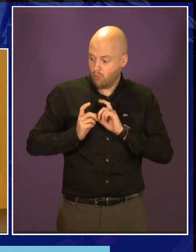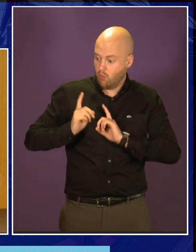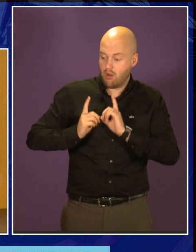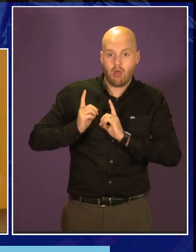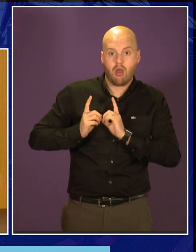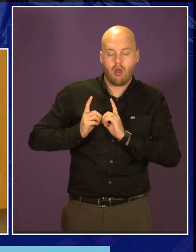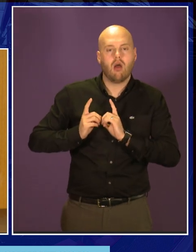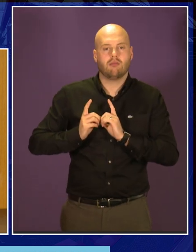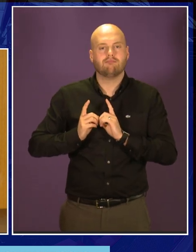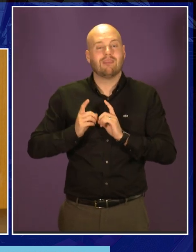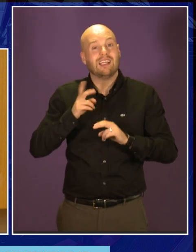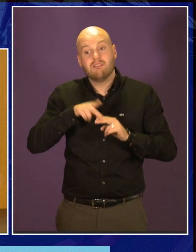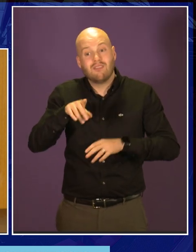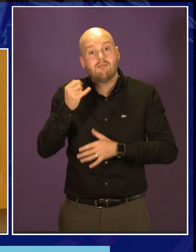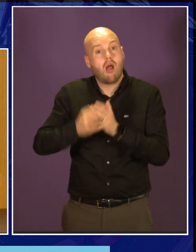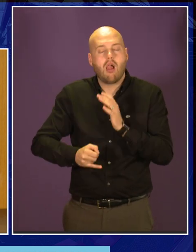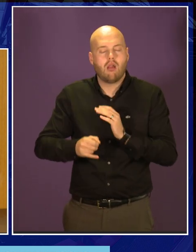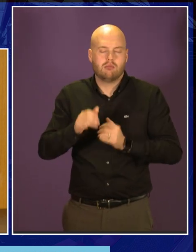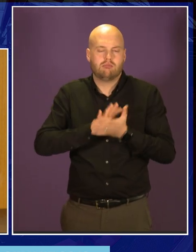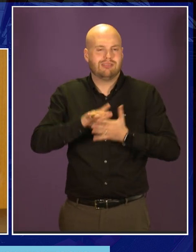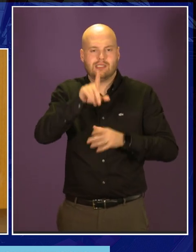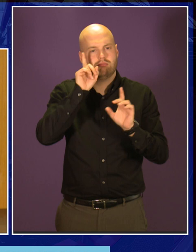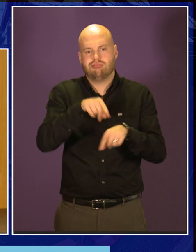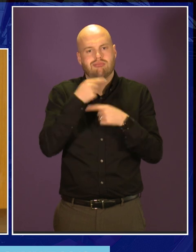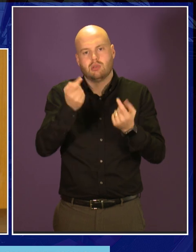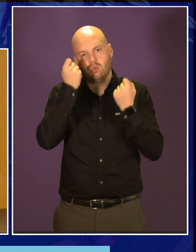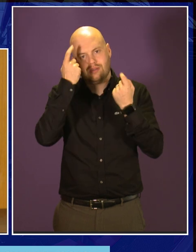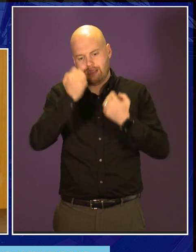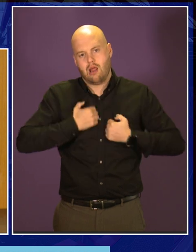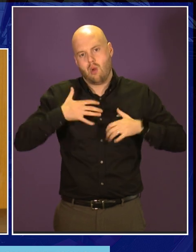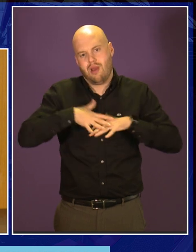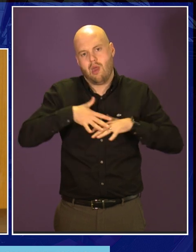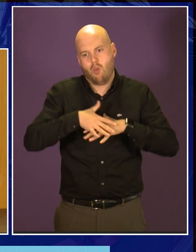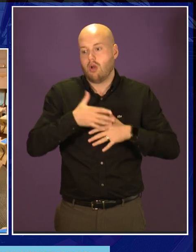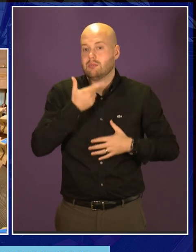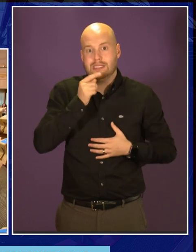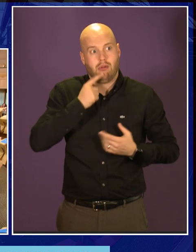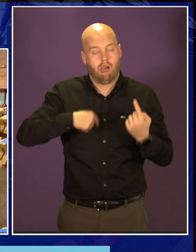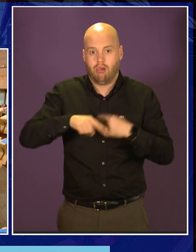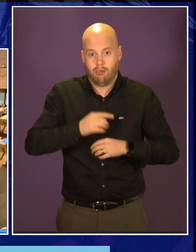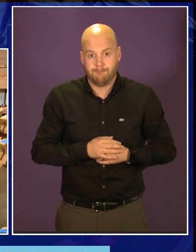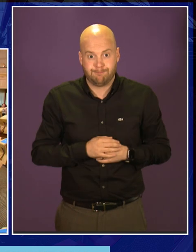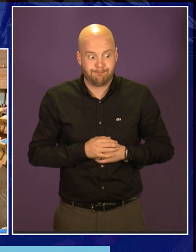means failure to understand that our networks are really about the people that we are with on a day-to-day basis. Thank you.